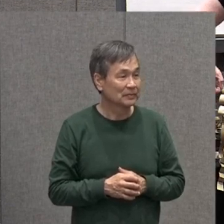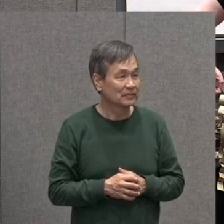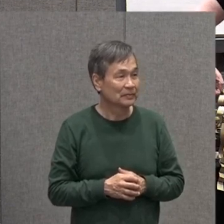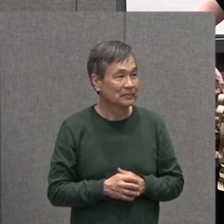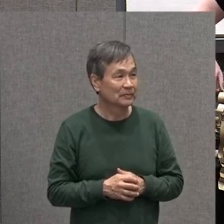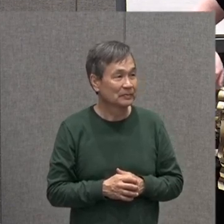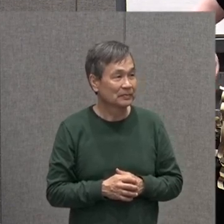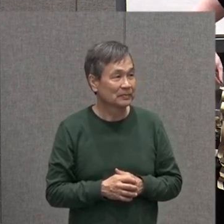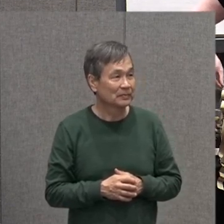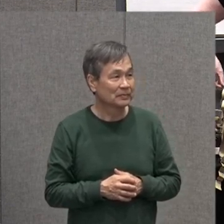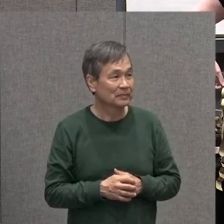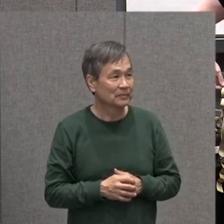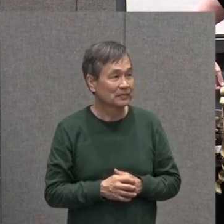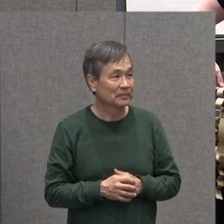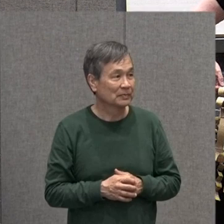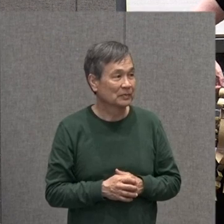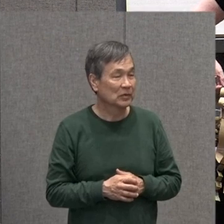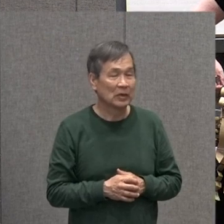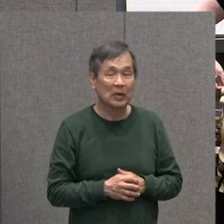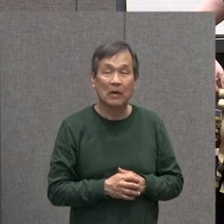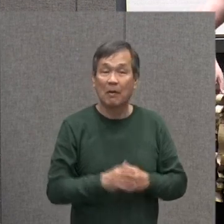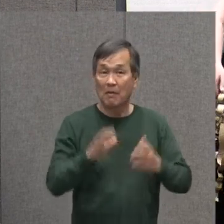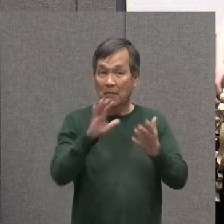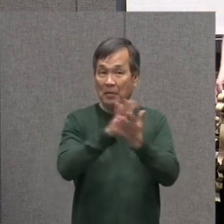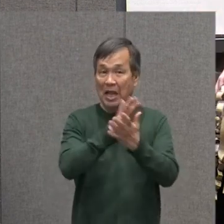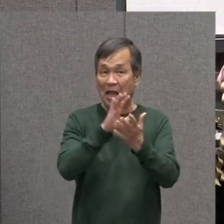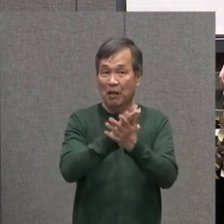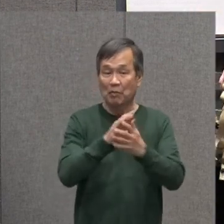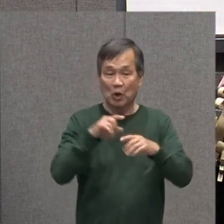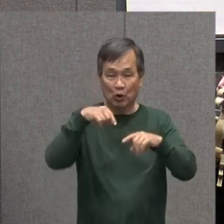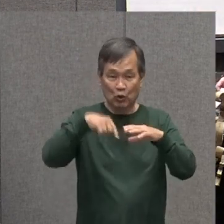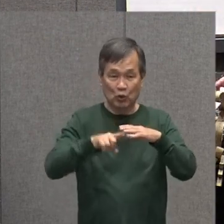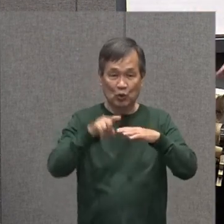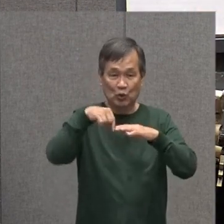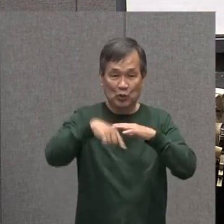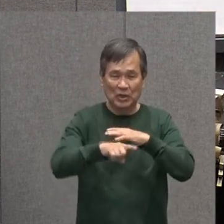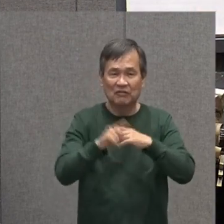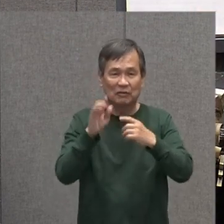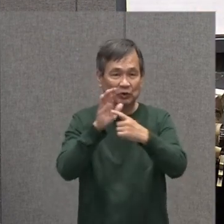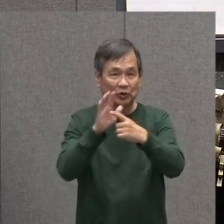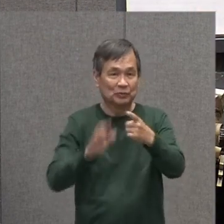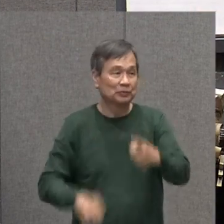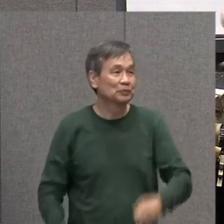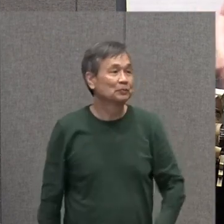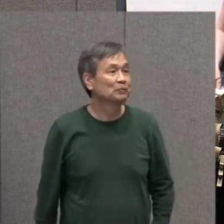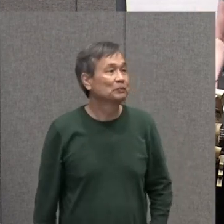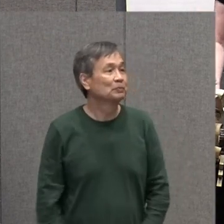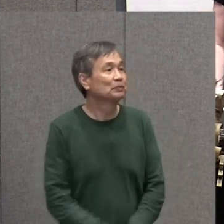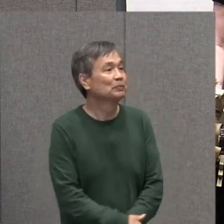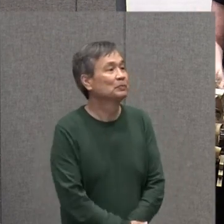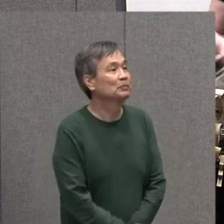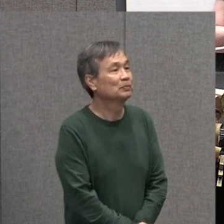So with the paper weaving, what I did,